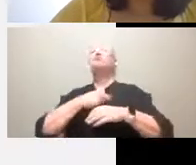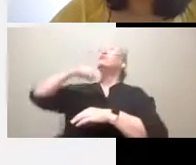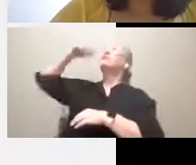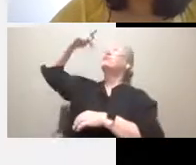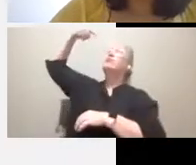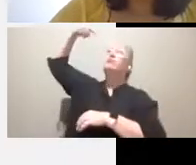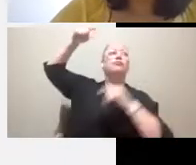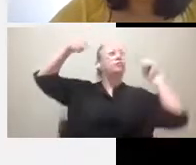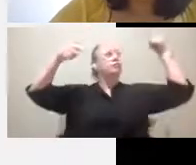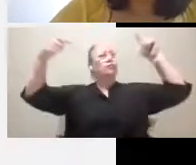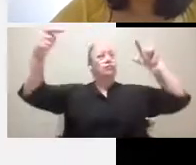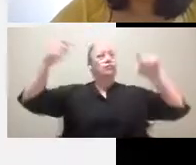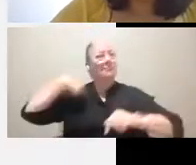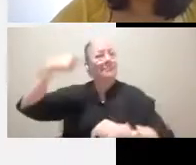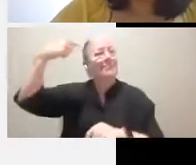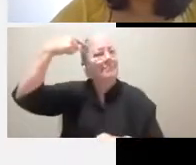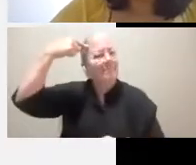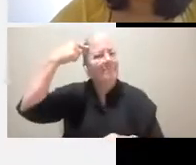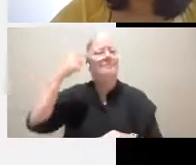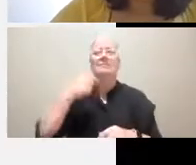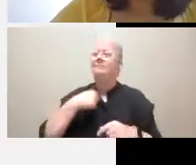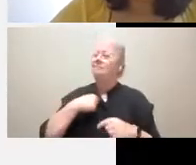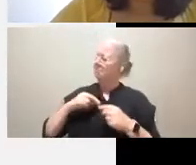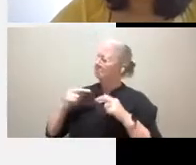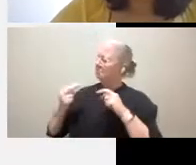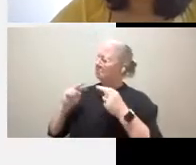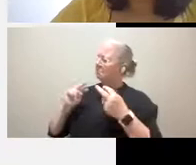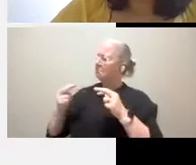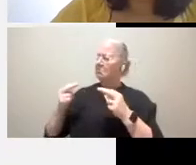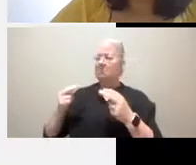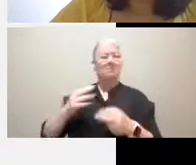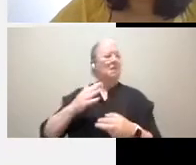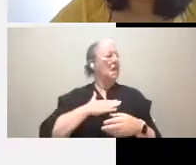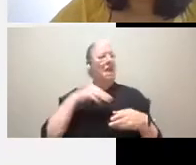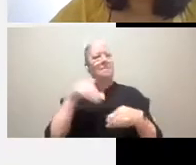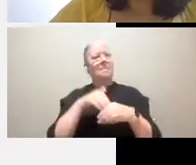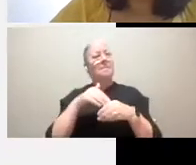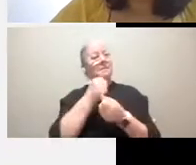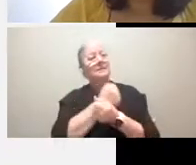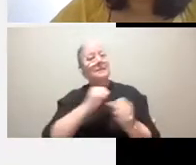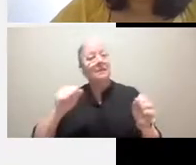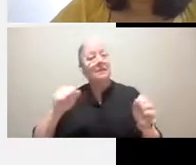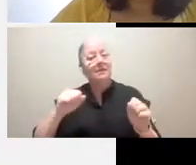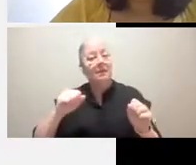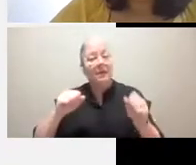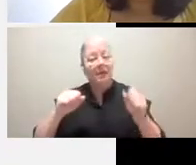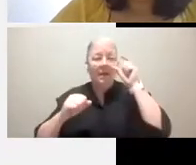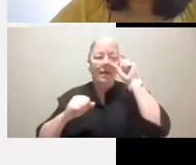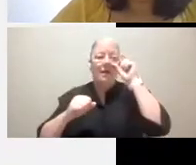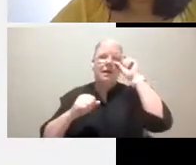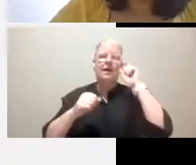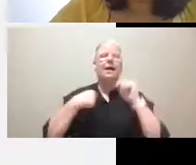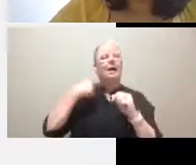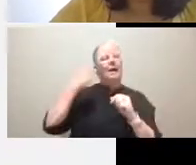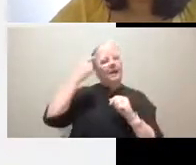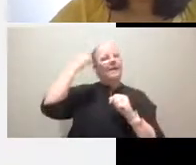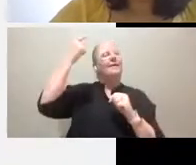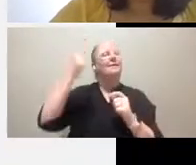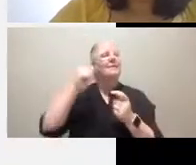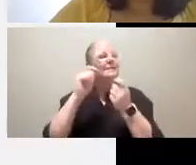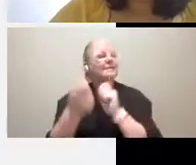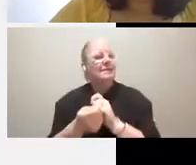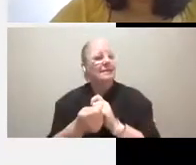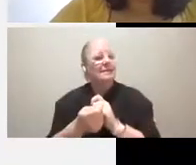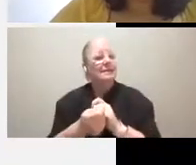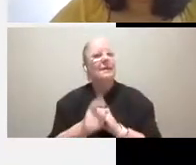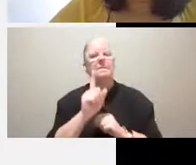that our members are safe. But of course, with the series of training that we've had, with the help